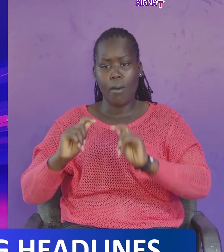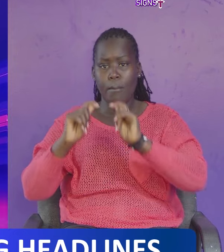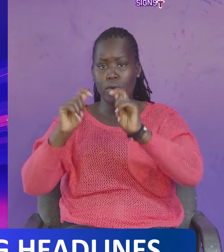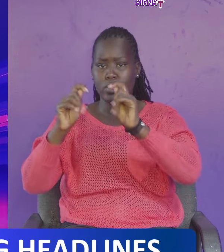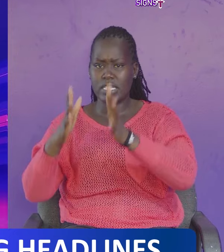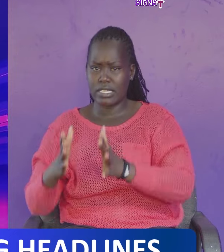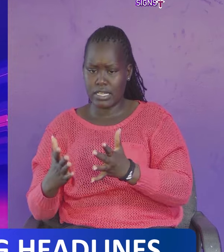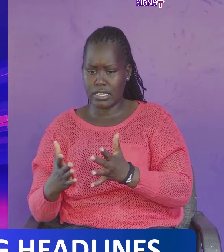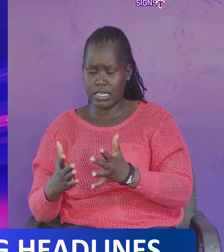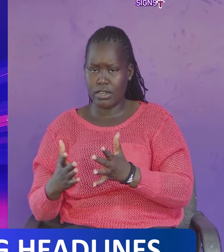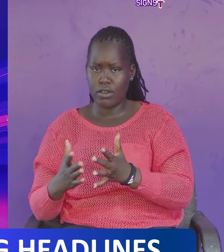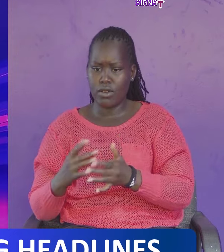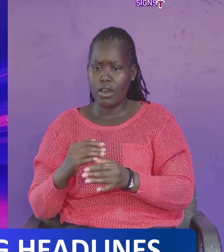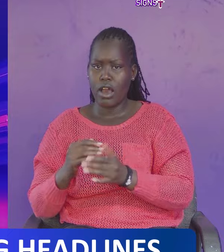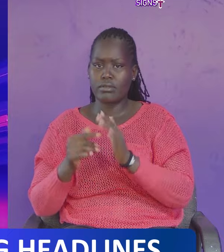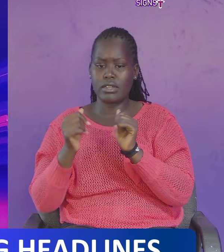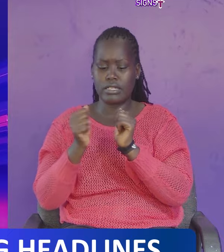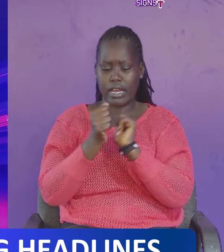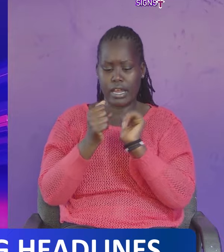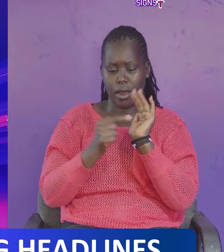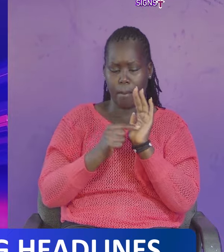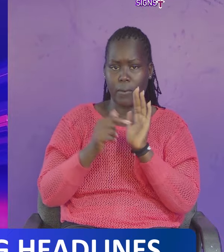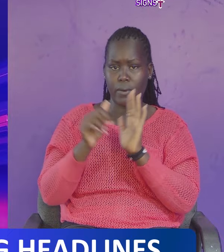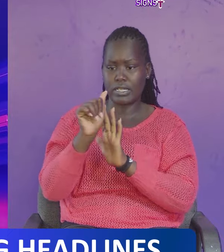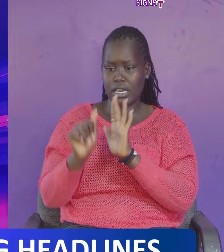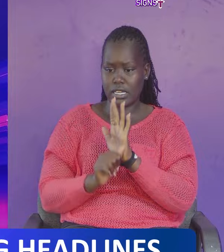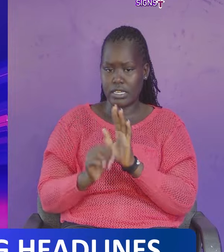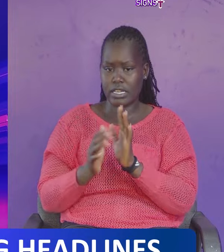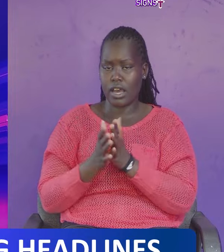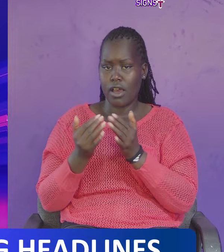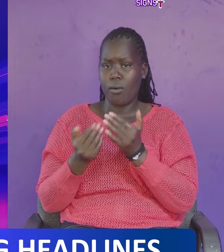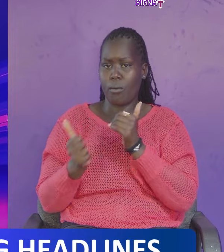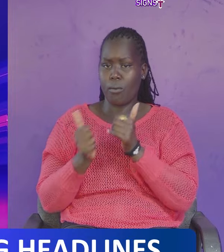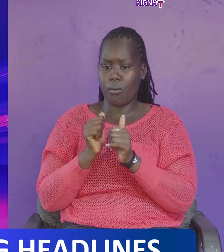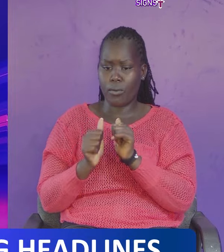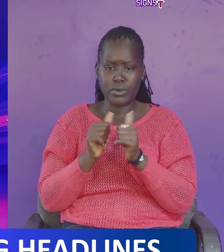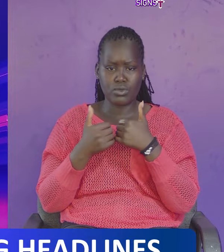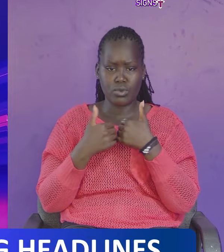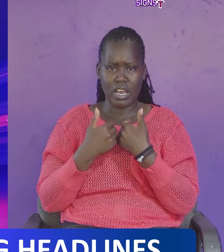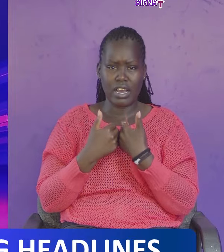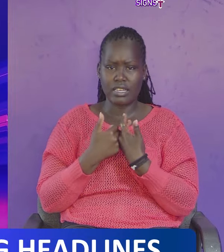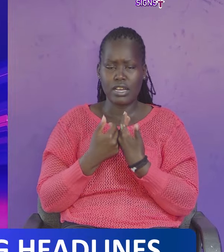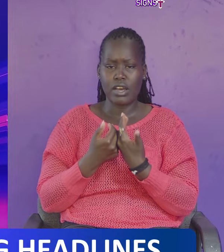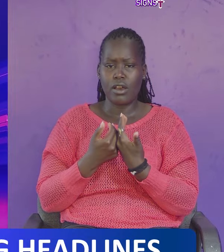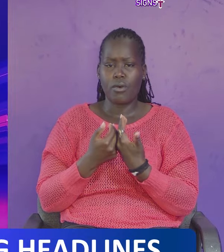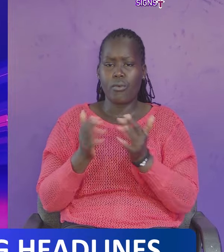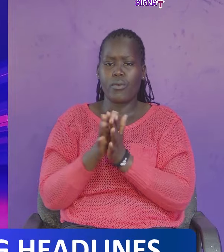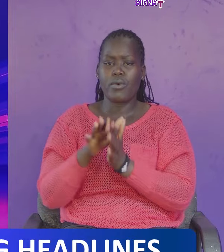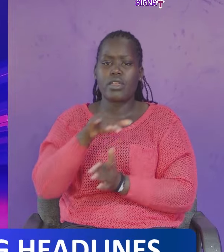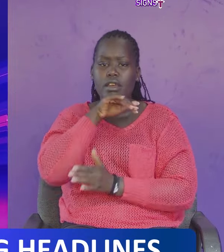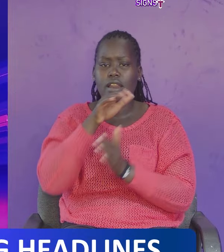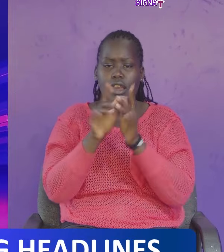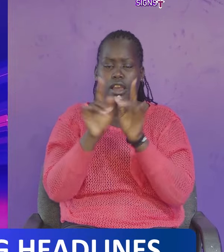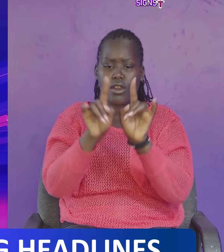as agreed in the 10-point agenda entered into by former Premier the late Raila Odinga and President William